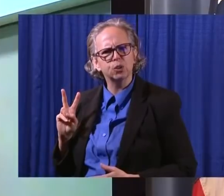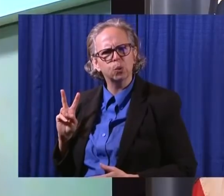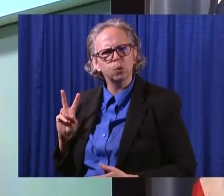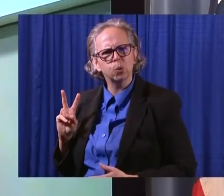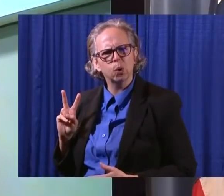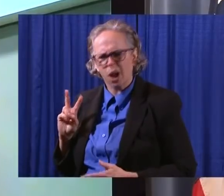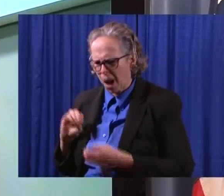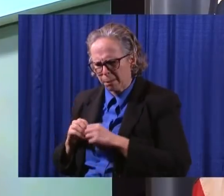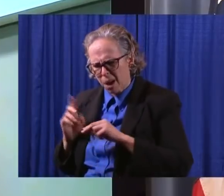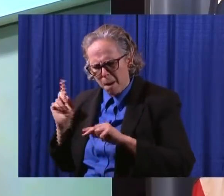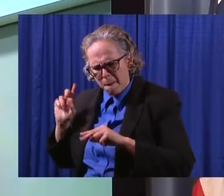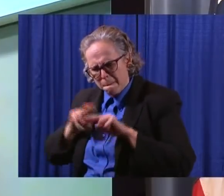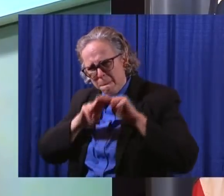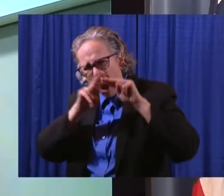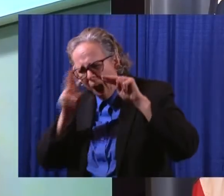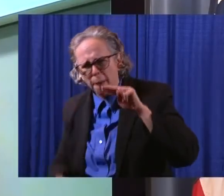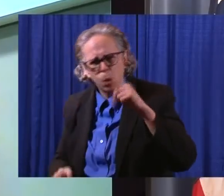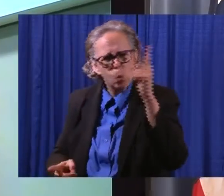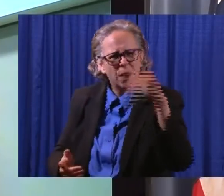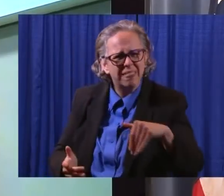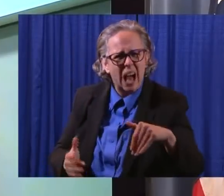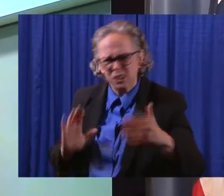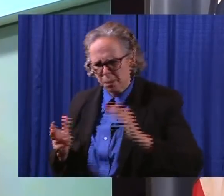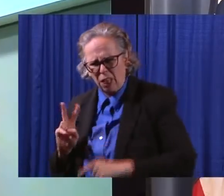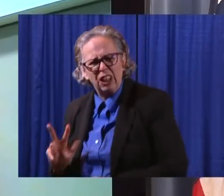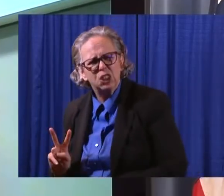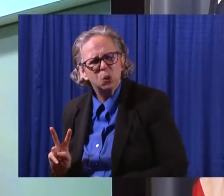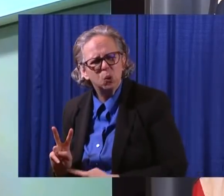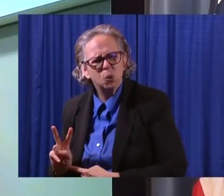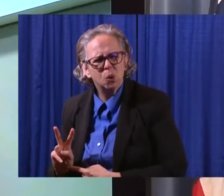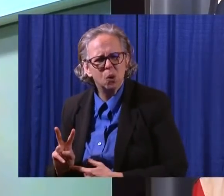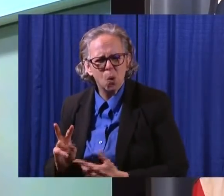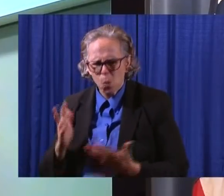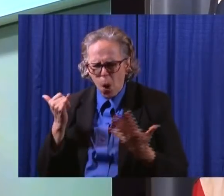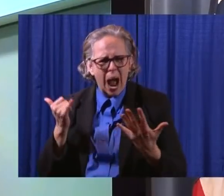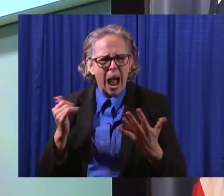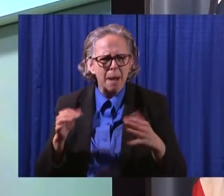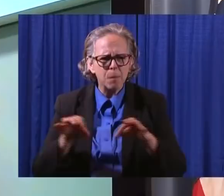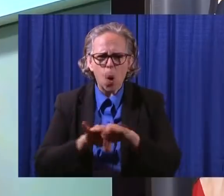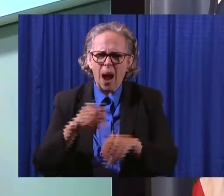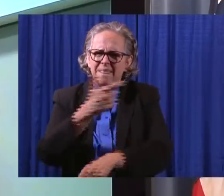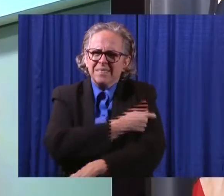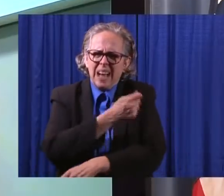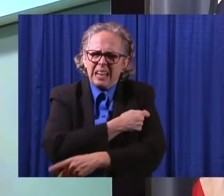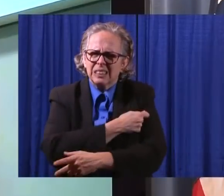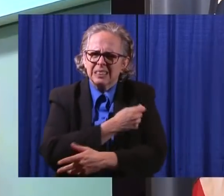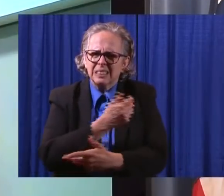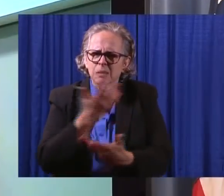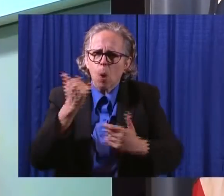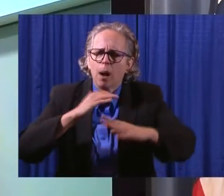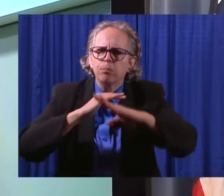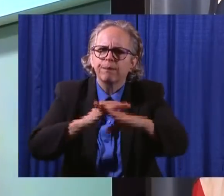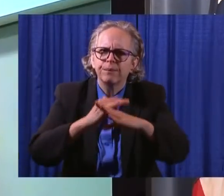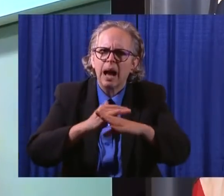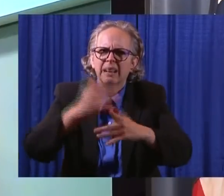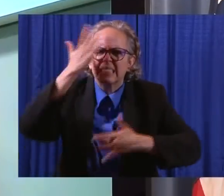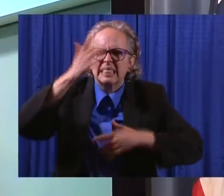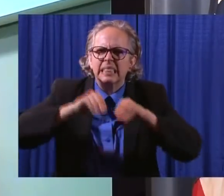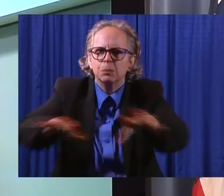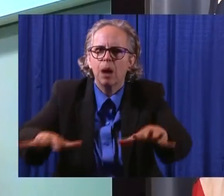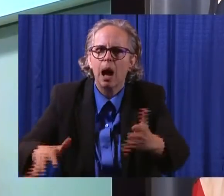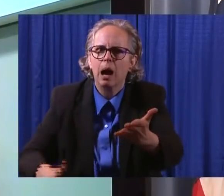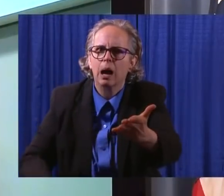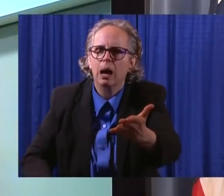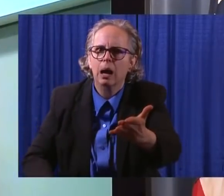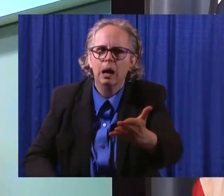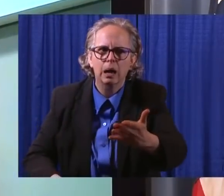are critical to prevent disease and outbreaks. We know this through recent outbreaks of measles, mumps, and chickenpox. Those are